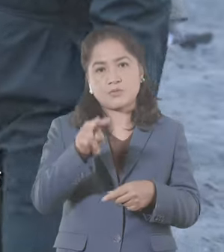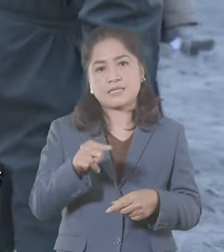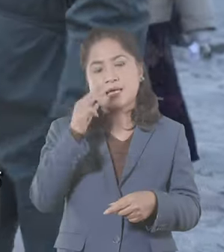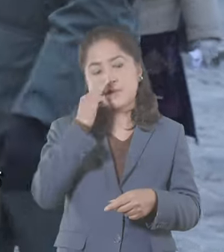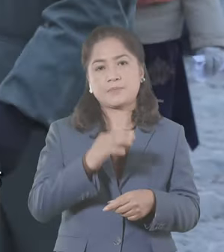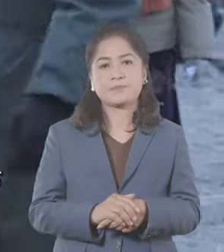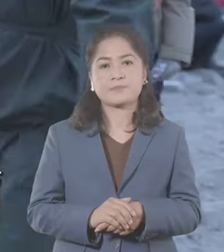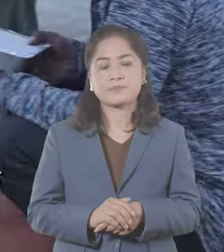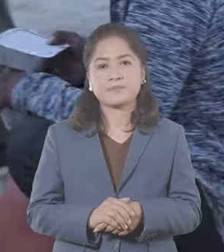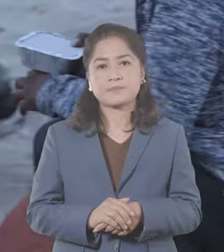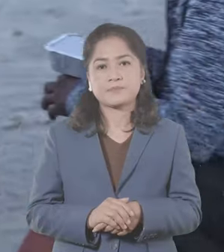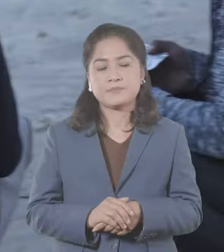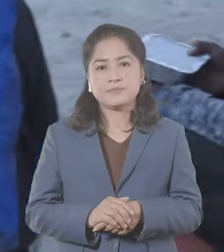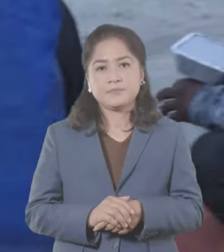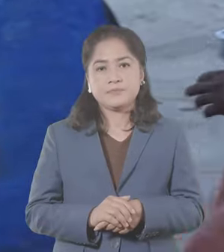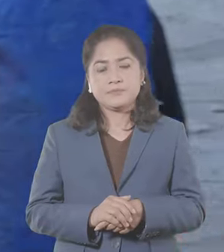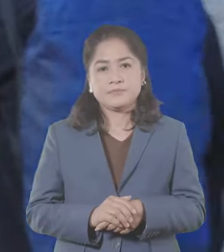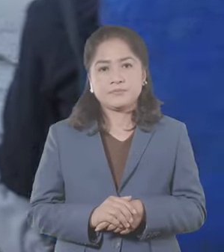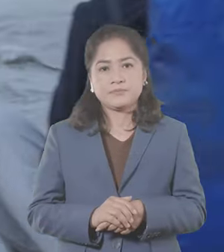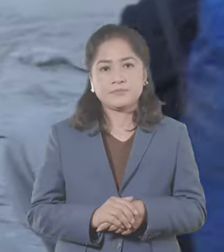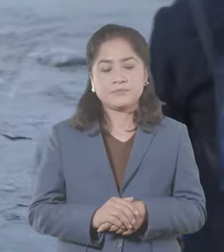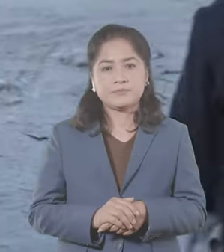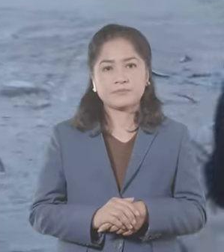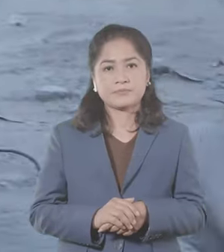challenged in this situation.